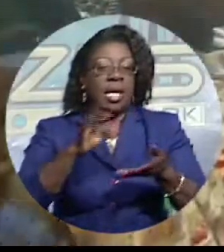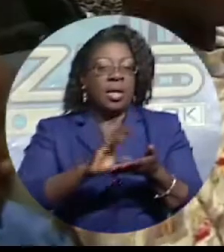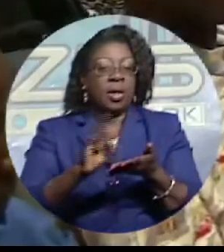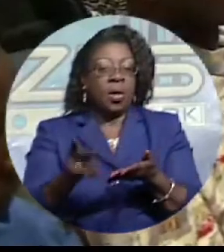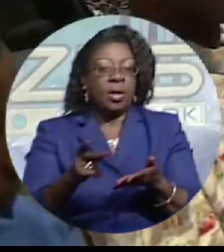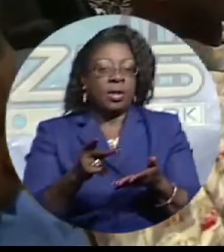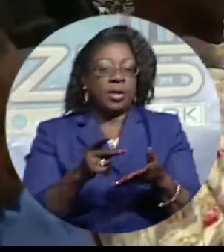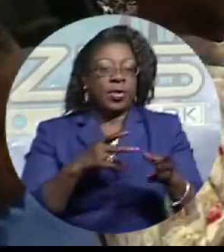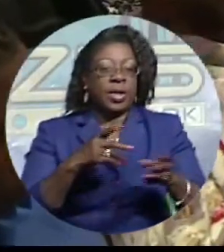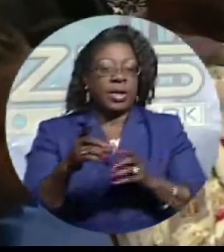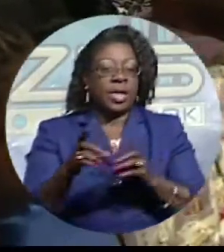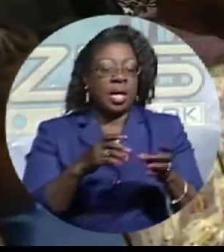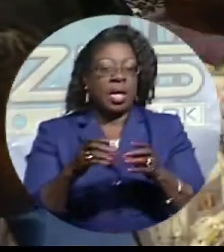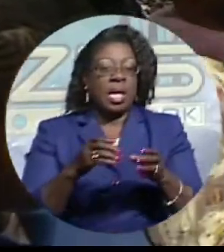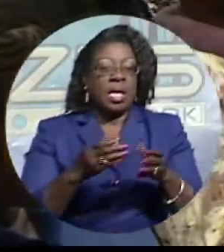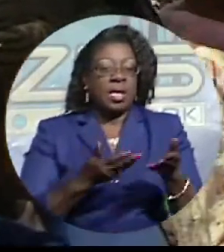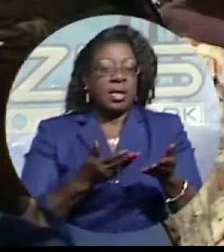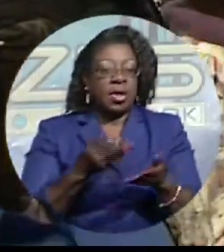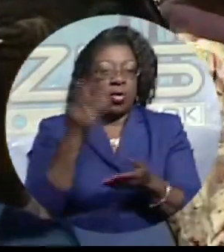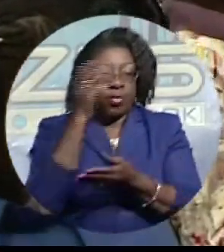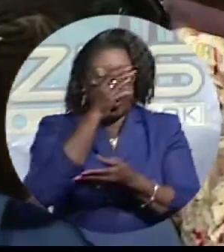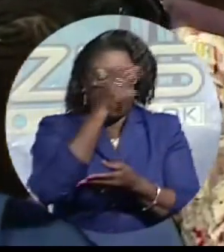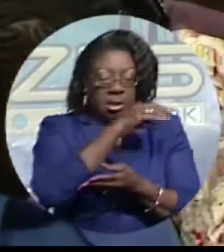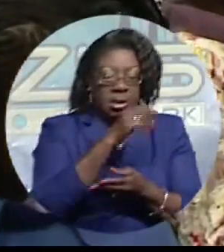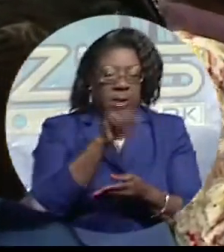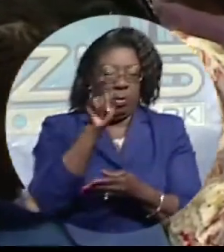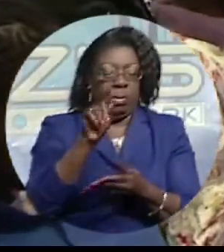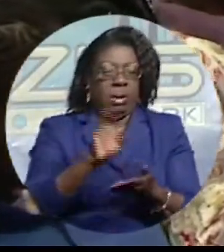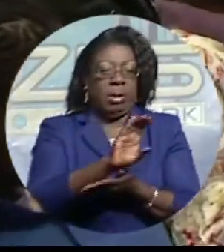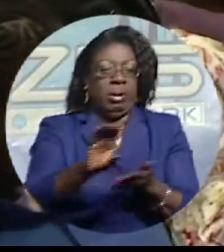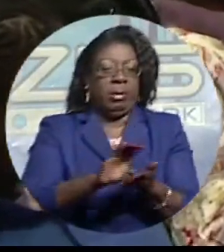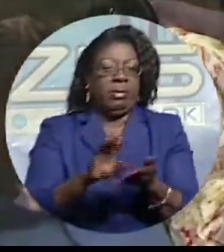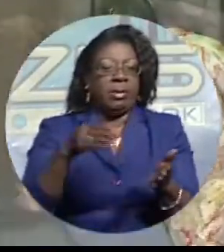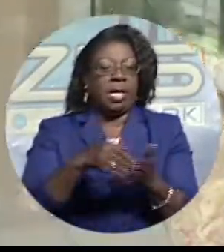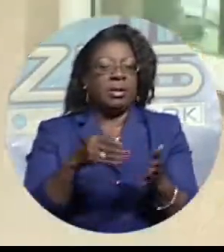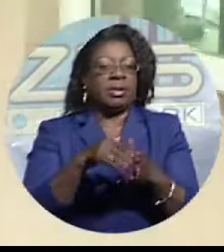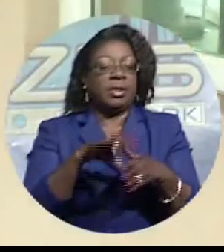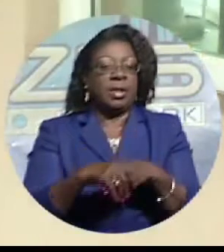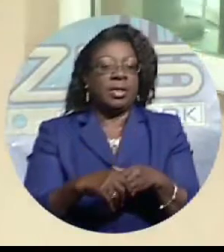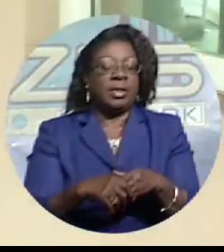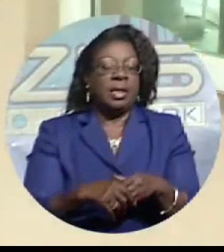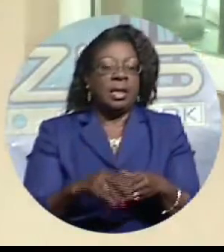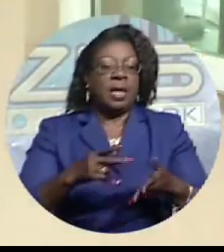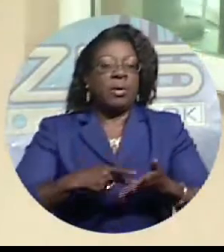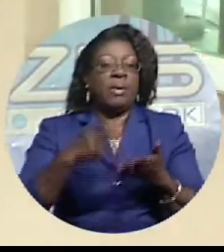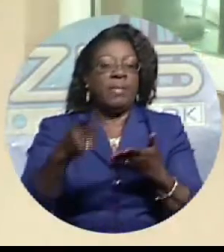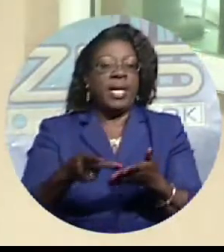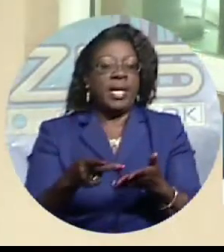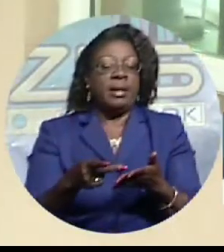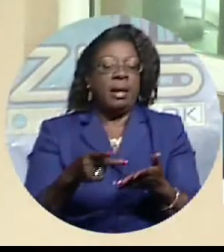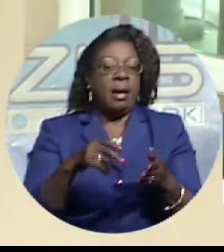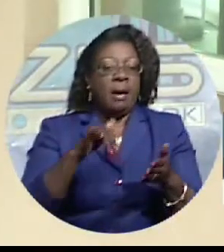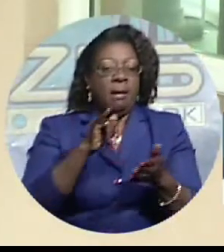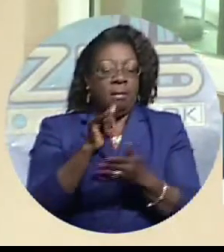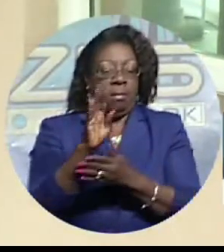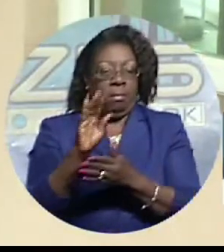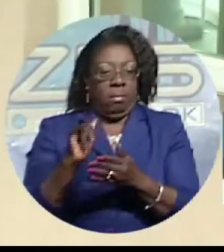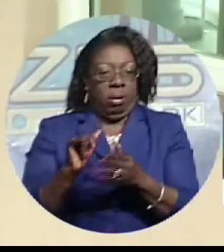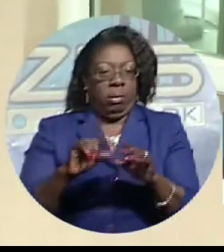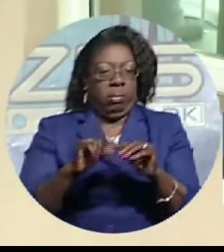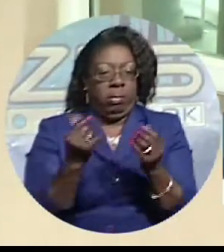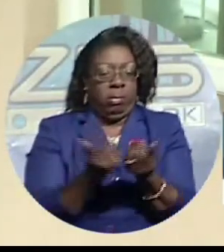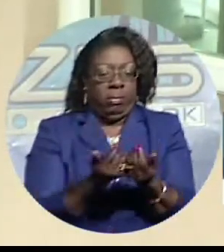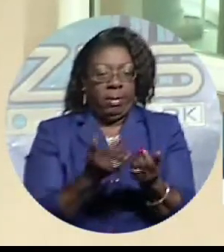research is $100,000 to be footed by the coalition. What we're trying to do is gain the most recent